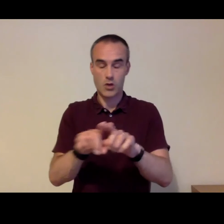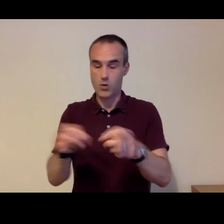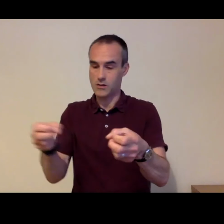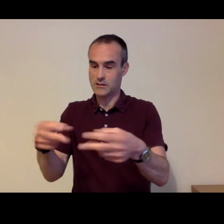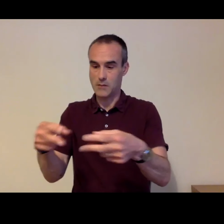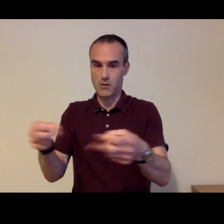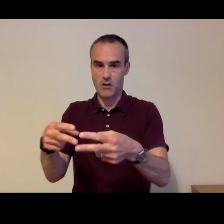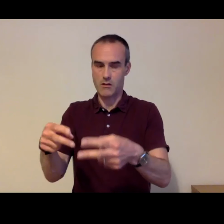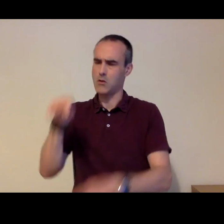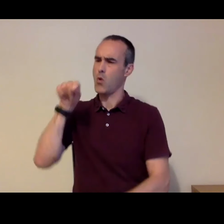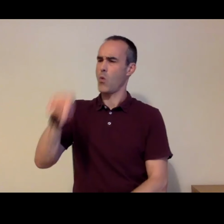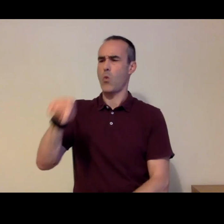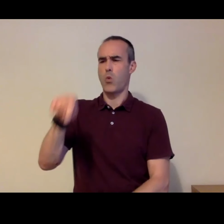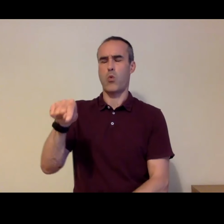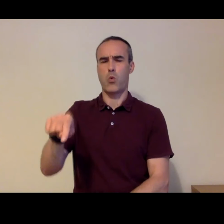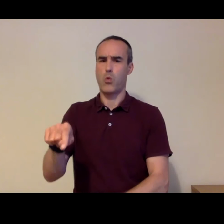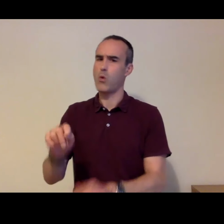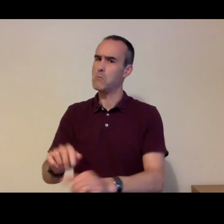massive difference to us as well.